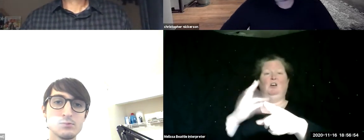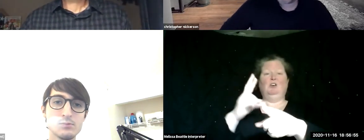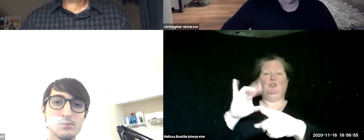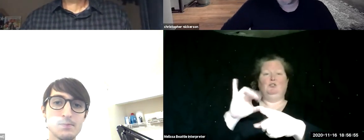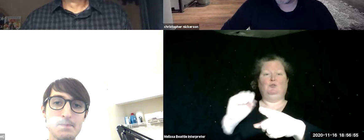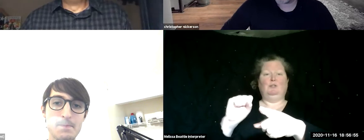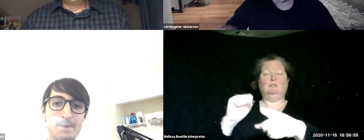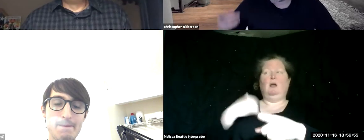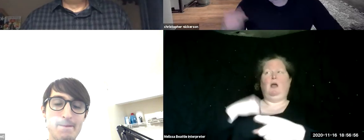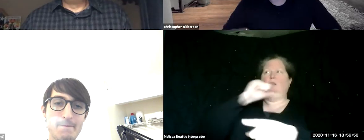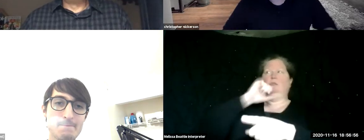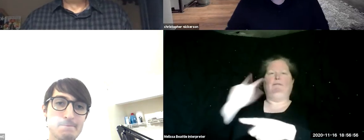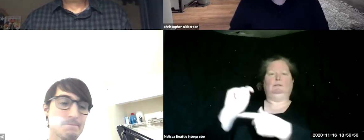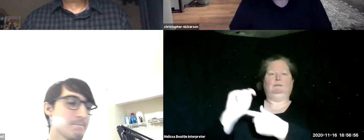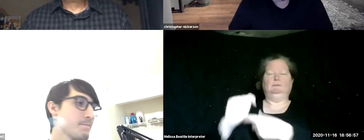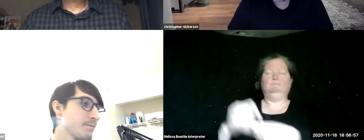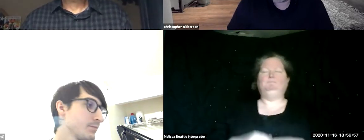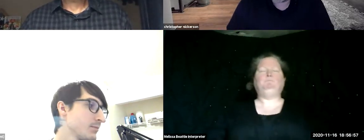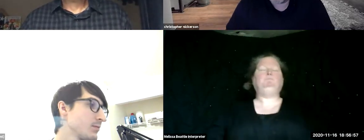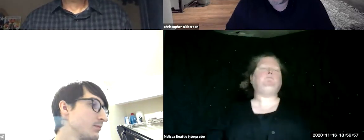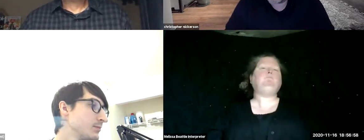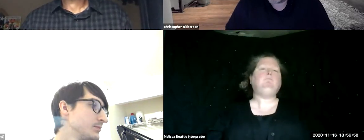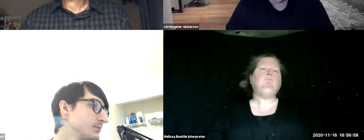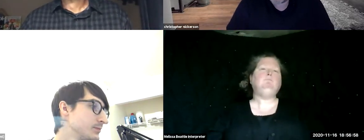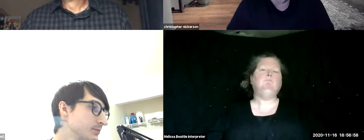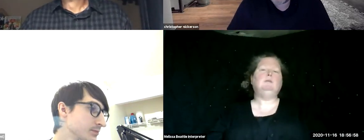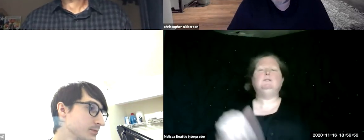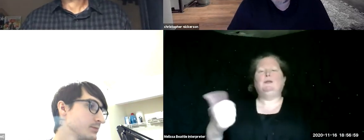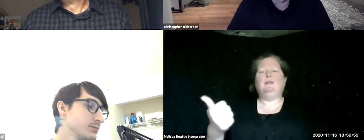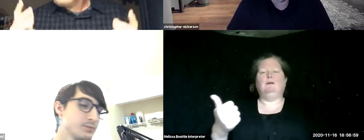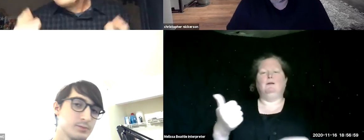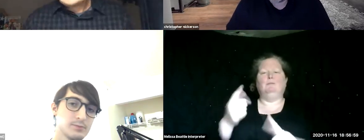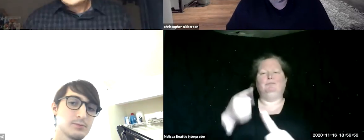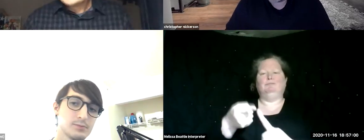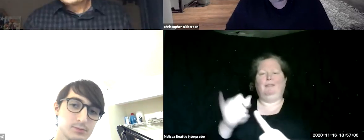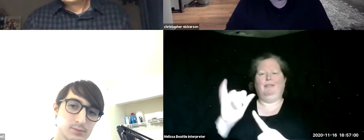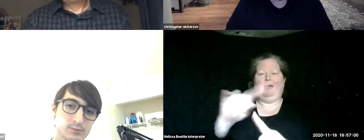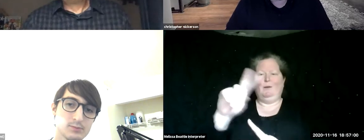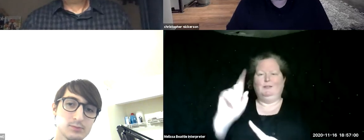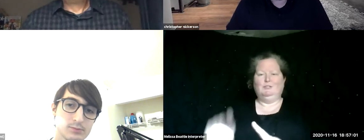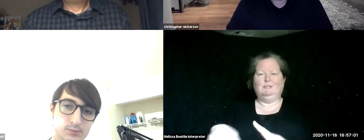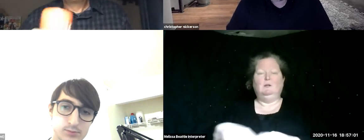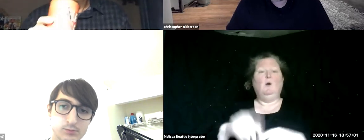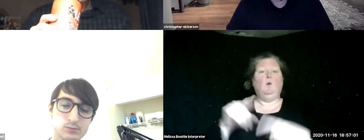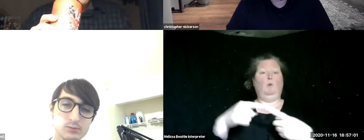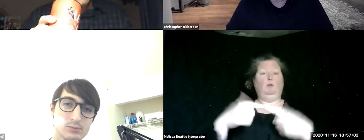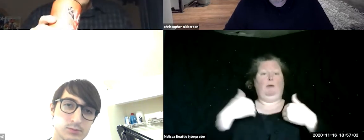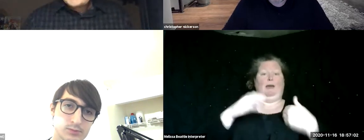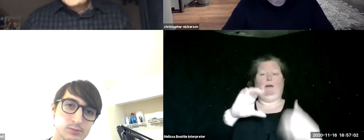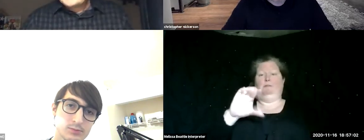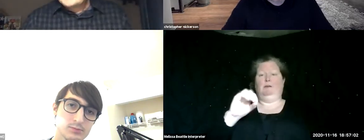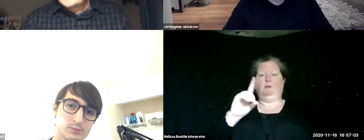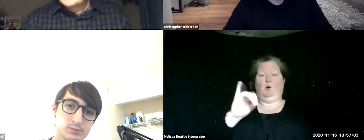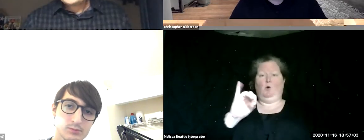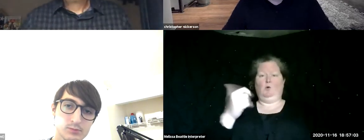kind of to that same thing, right? the question of what's a good way to start learning cybersecurity skills when you have coding skills.